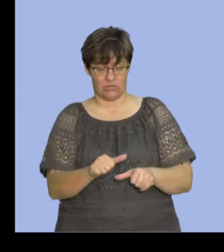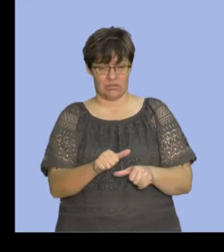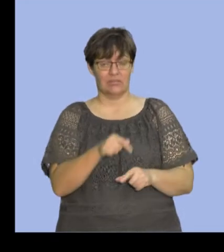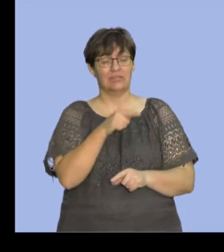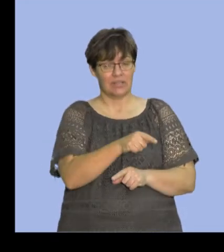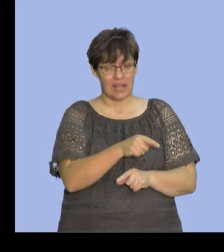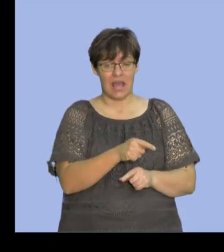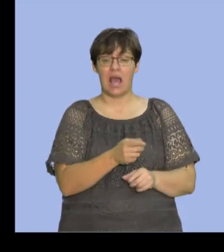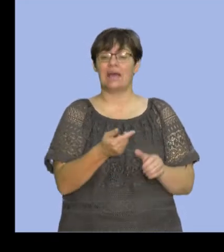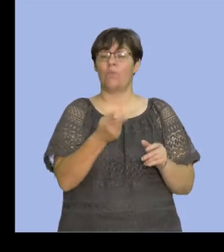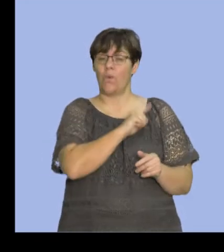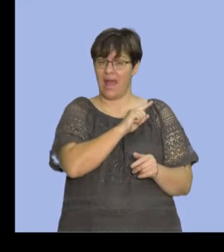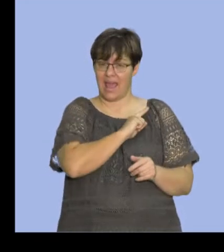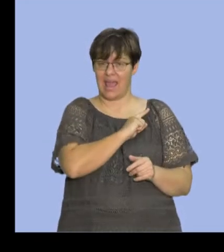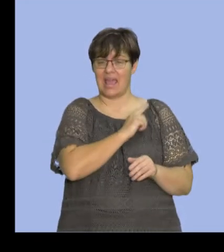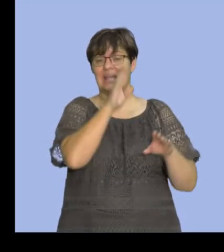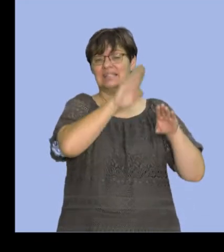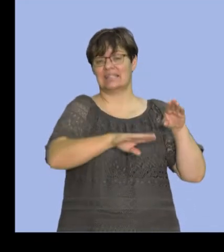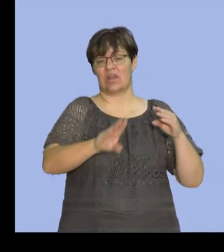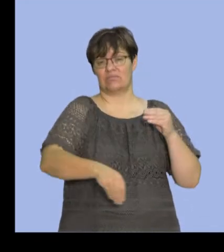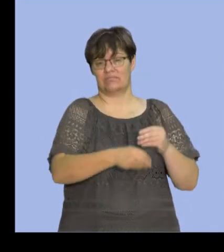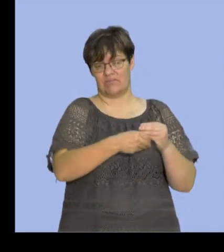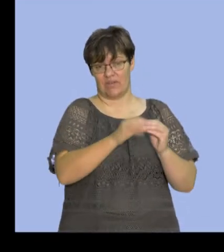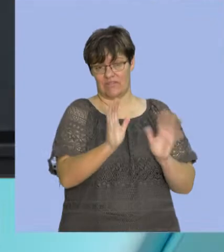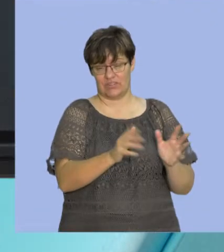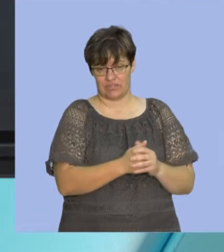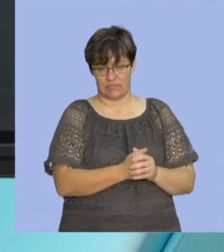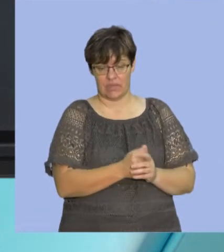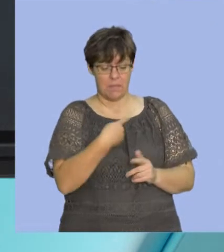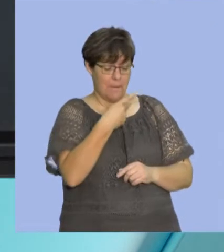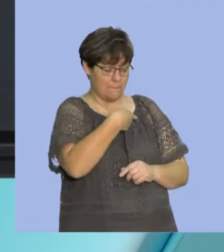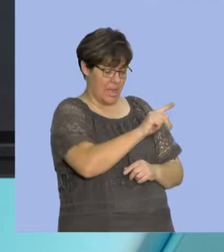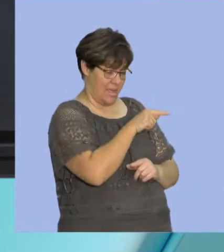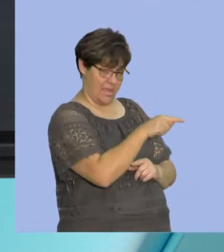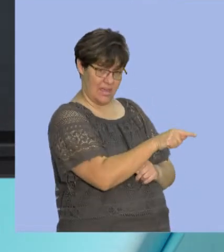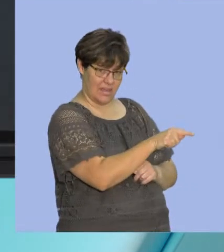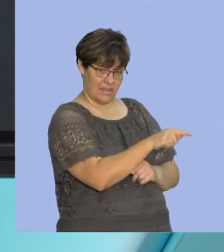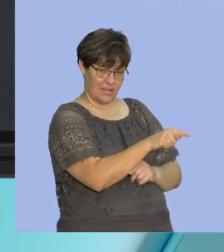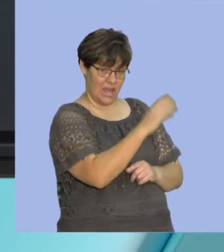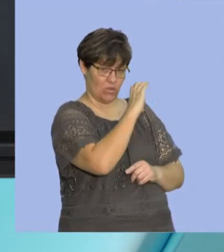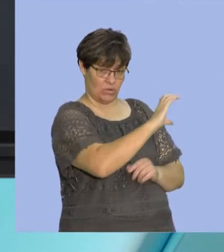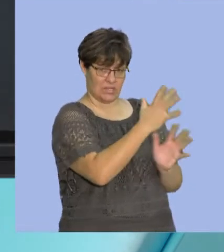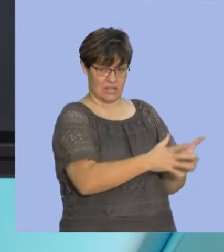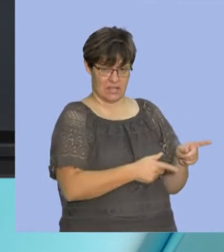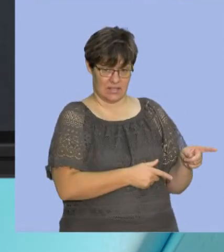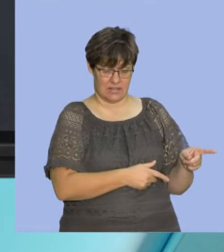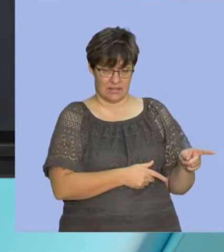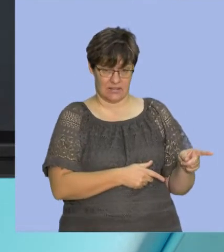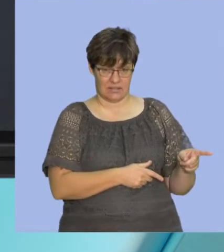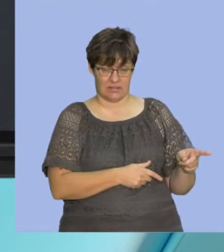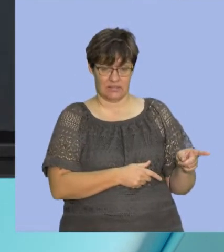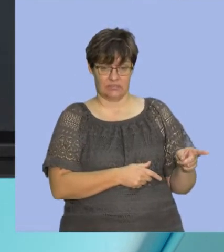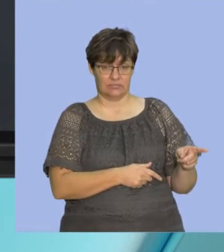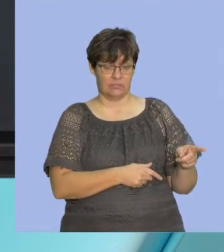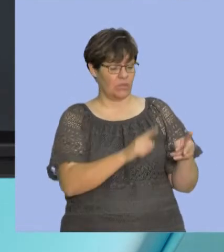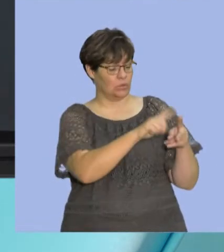when there's a discount involved. Step number one, when you pay your creditors, right? Two